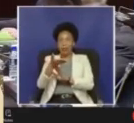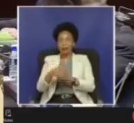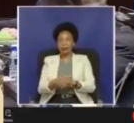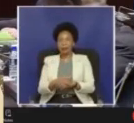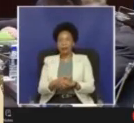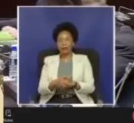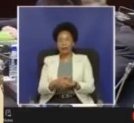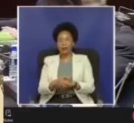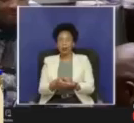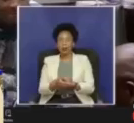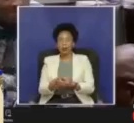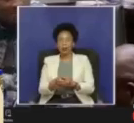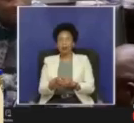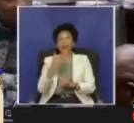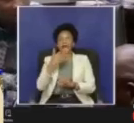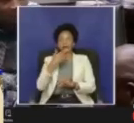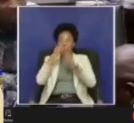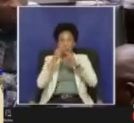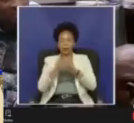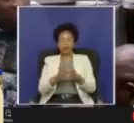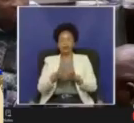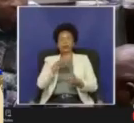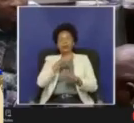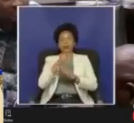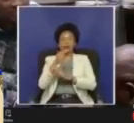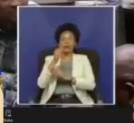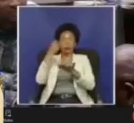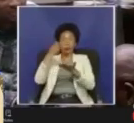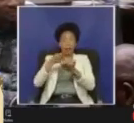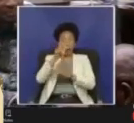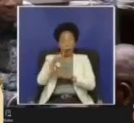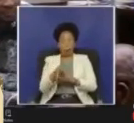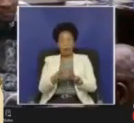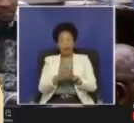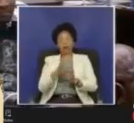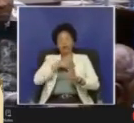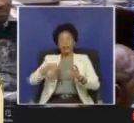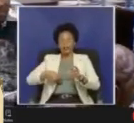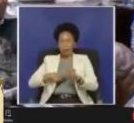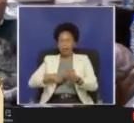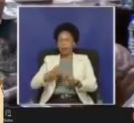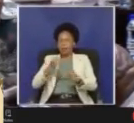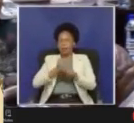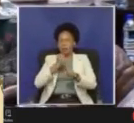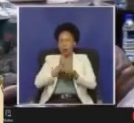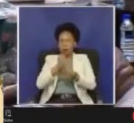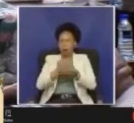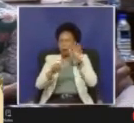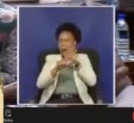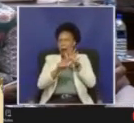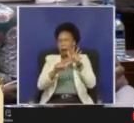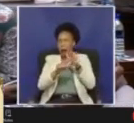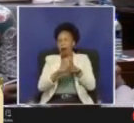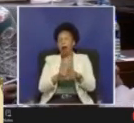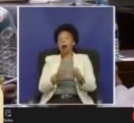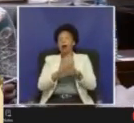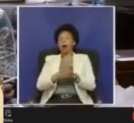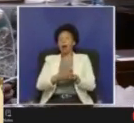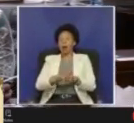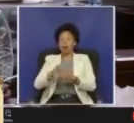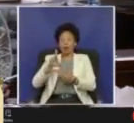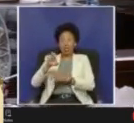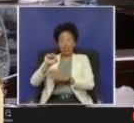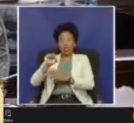Thank you, Honorable Speaker. Mr. President, the primary function of the South African Reserve Bank in terms of Section 224